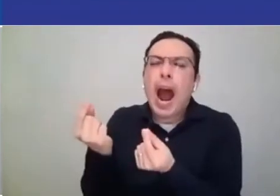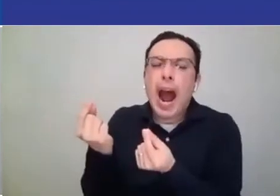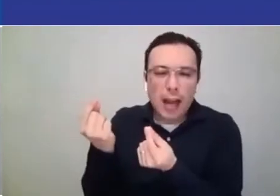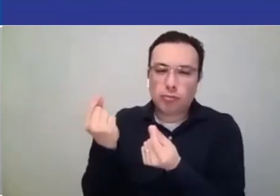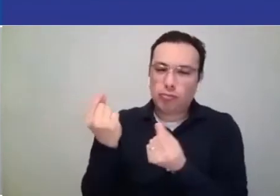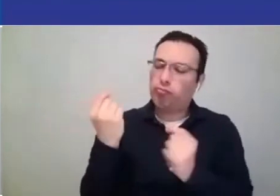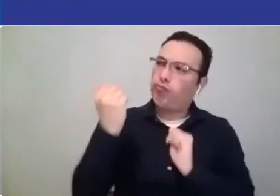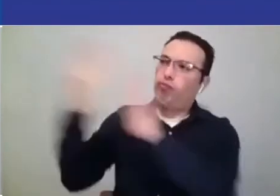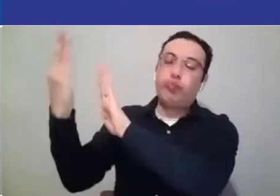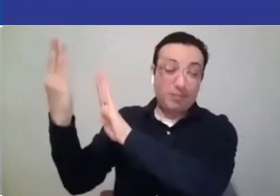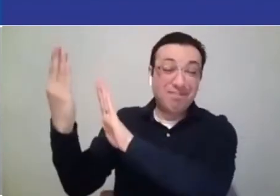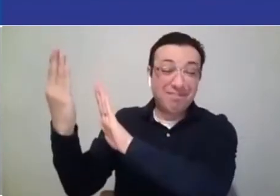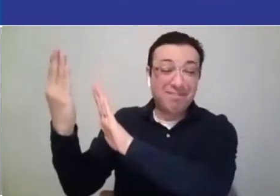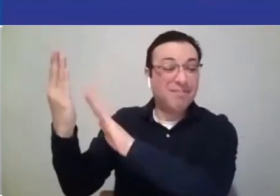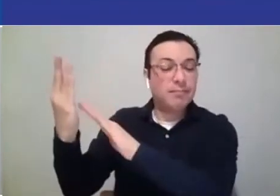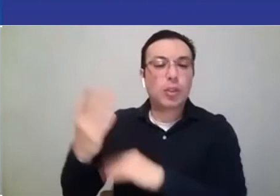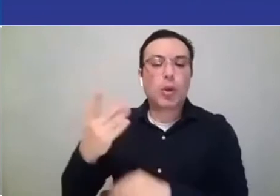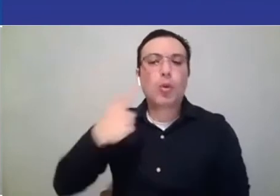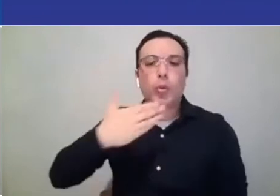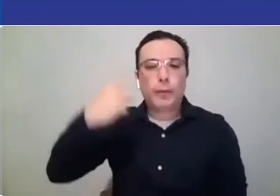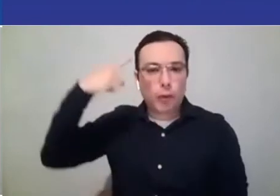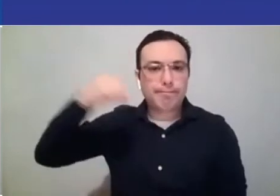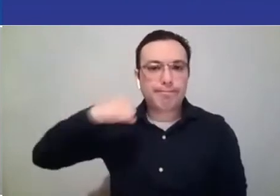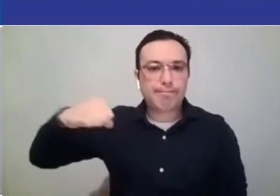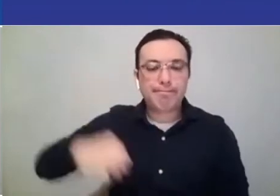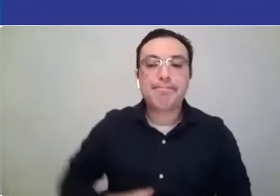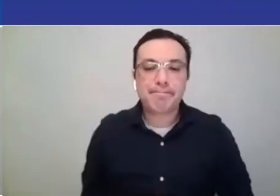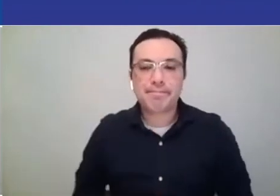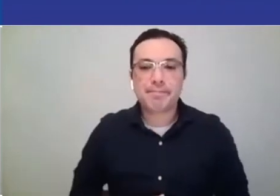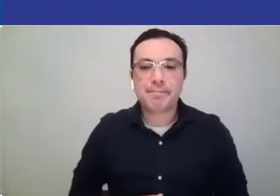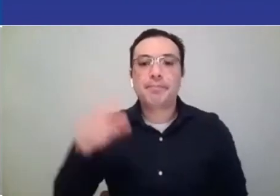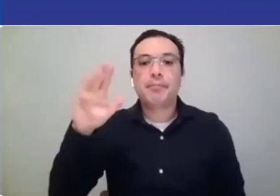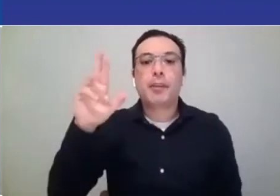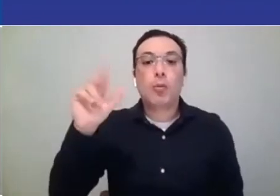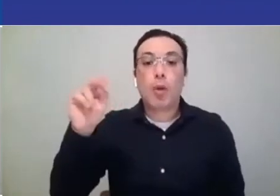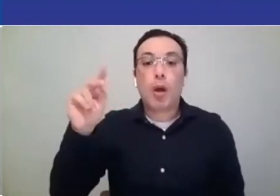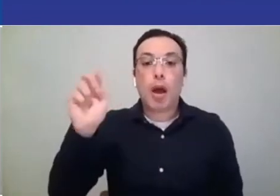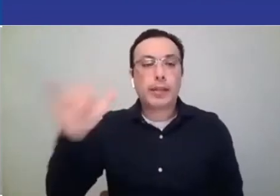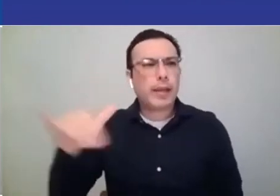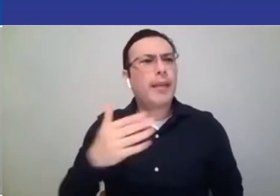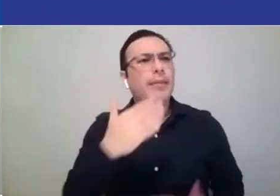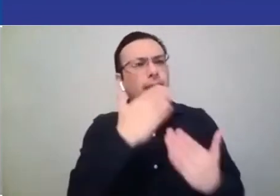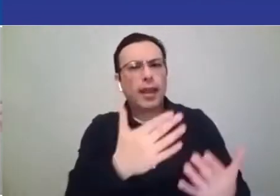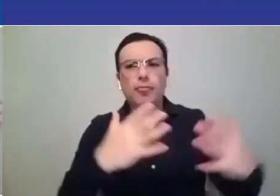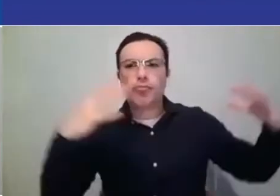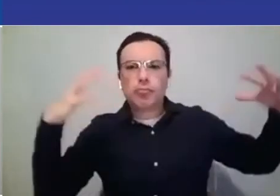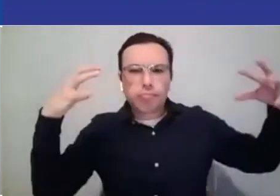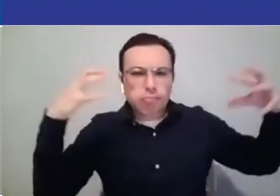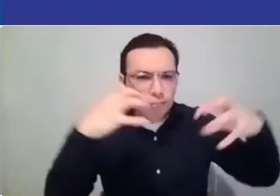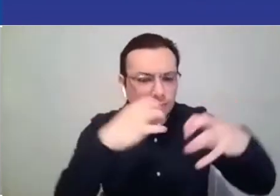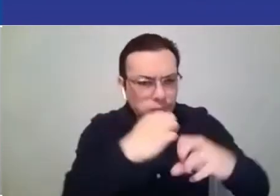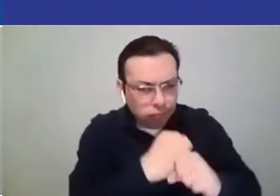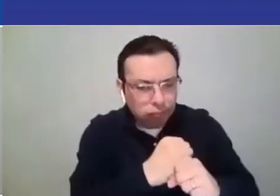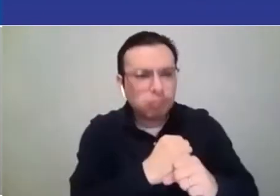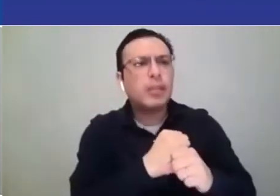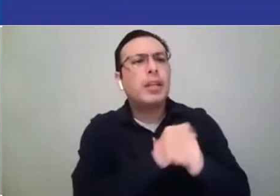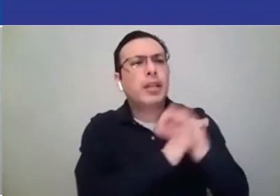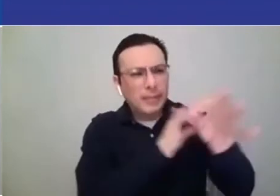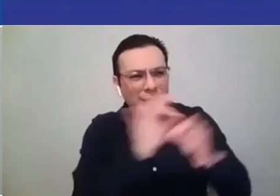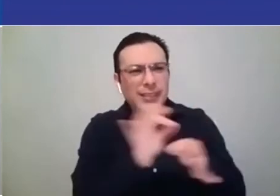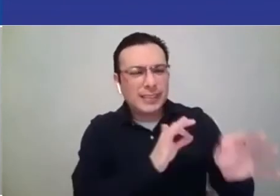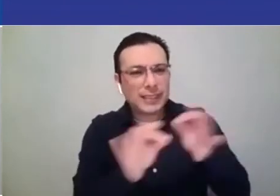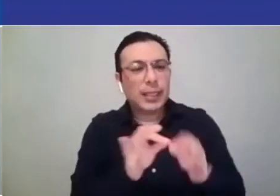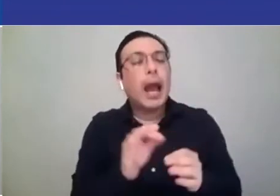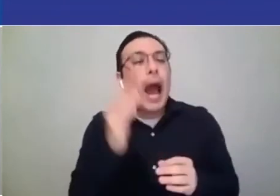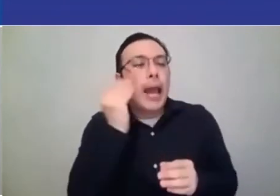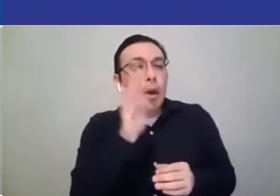well. Jyoti, thank you. Thank you for that overview. It's an important overview. And even though it's localized in a particular